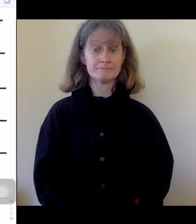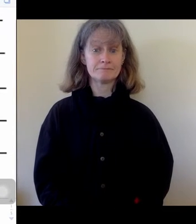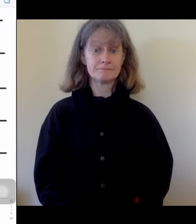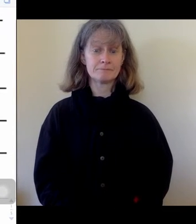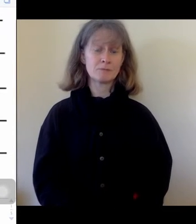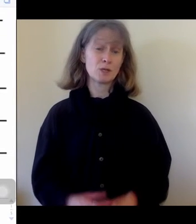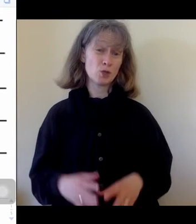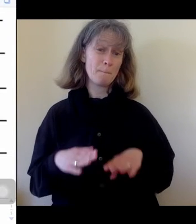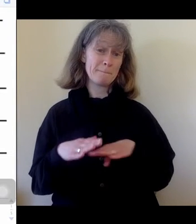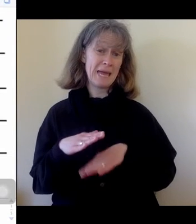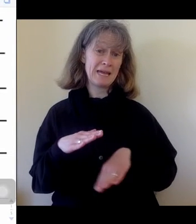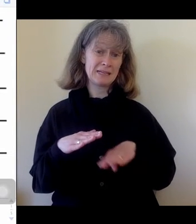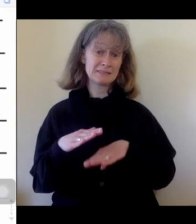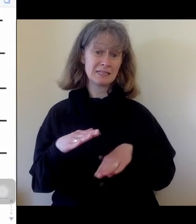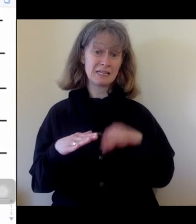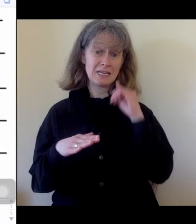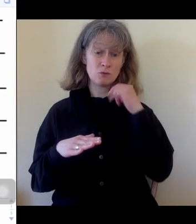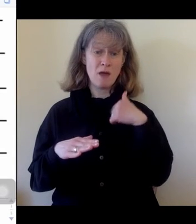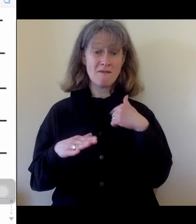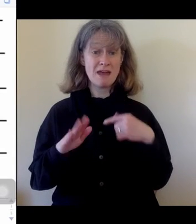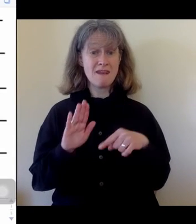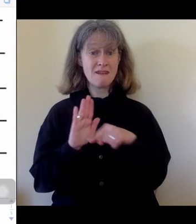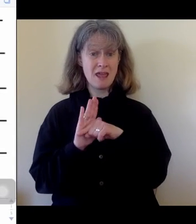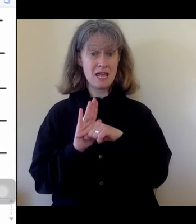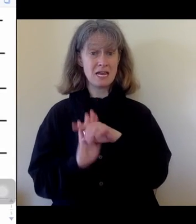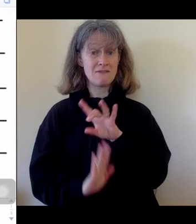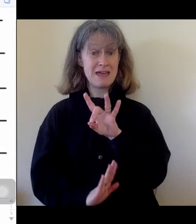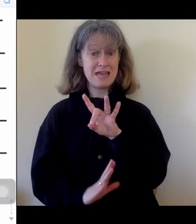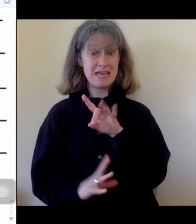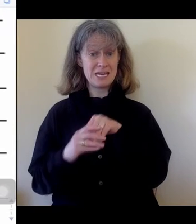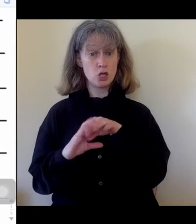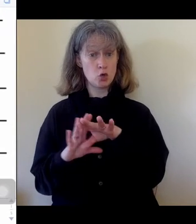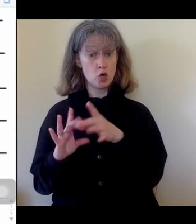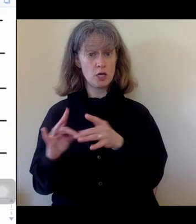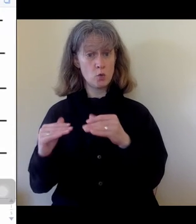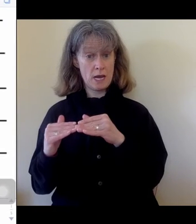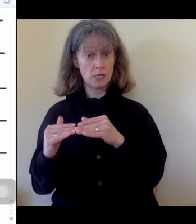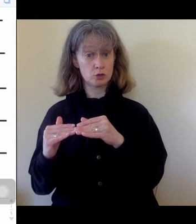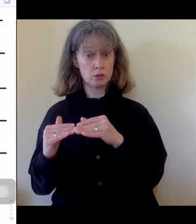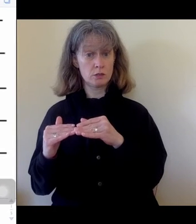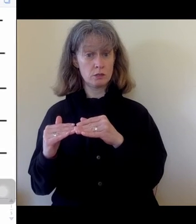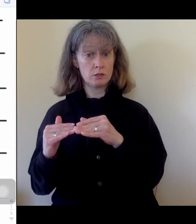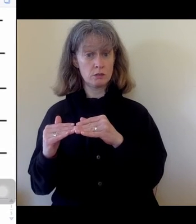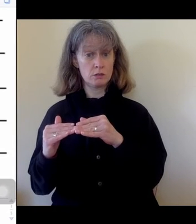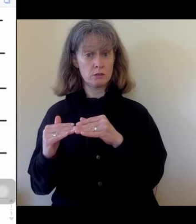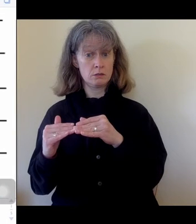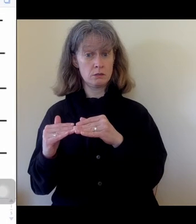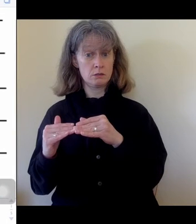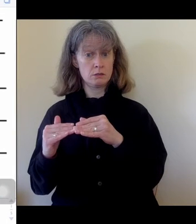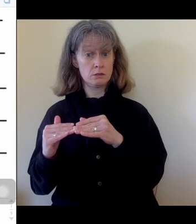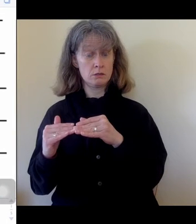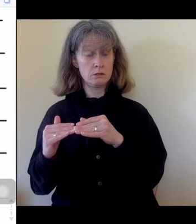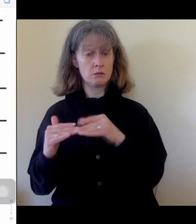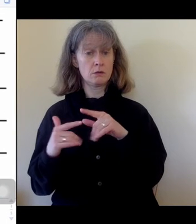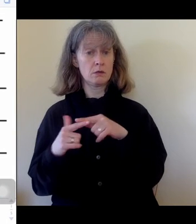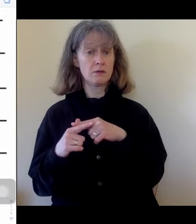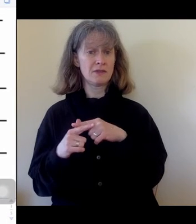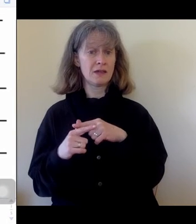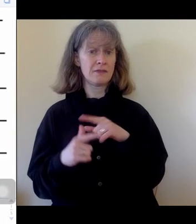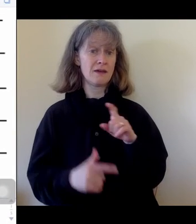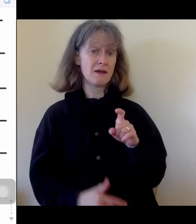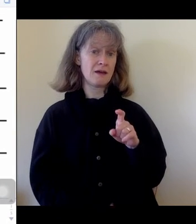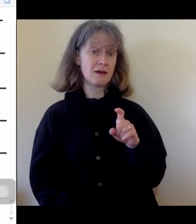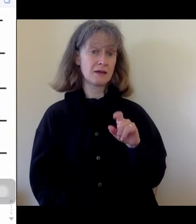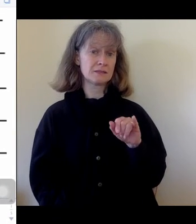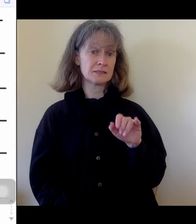if you have -8 in your equation, you're going to have +8